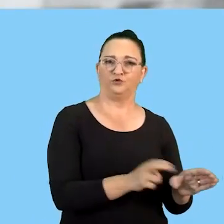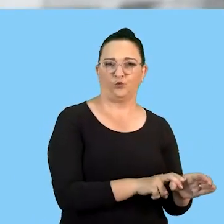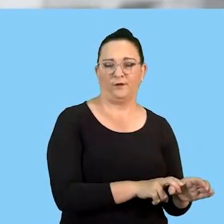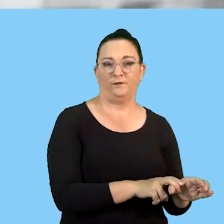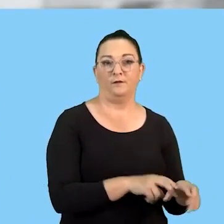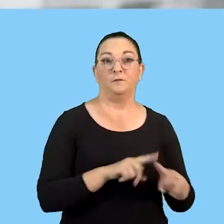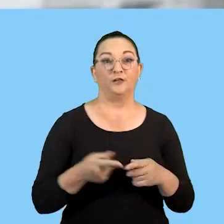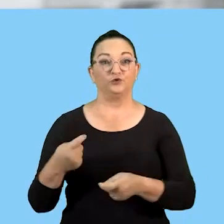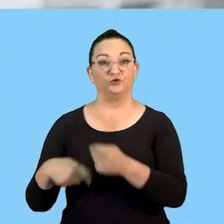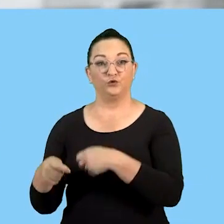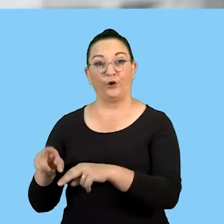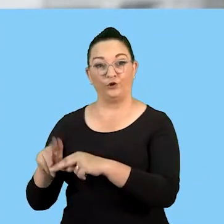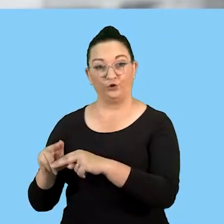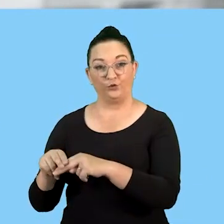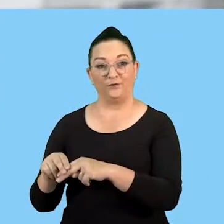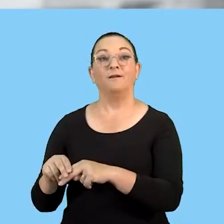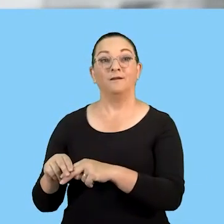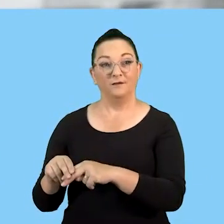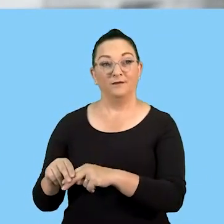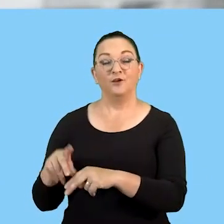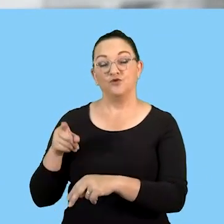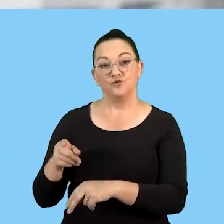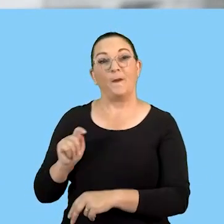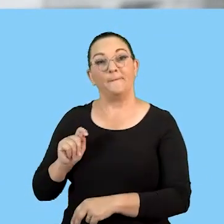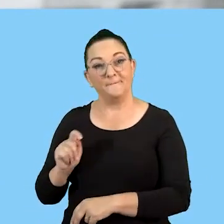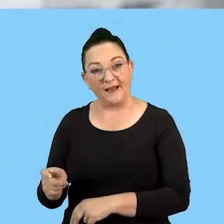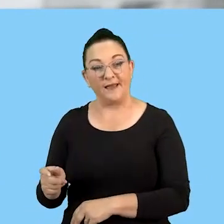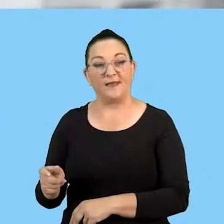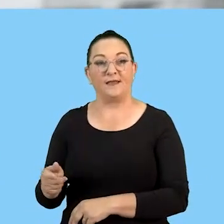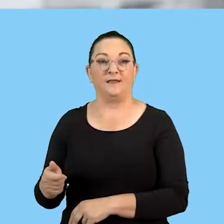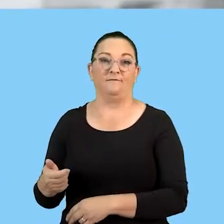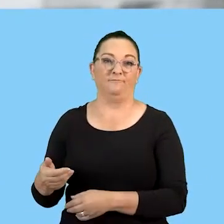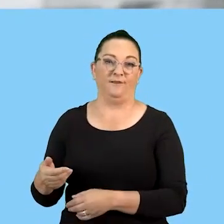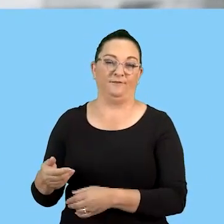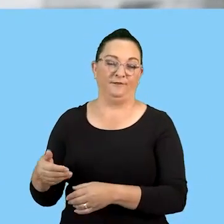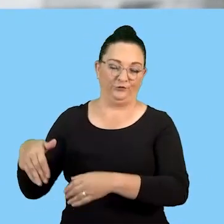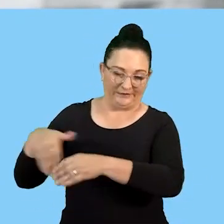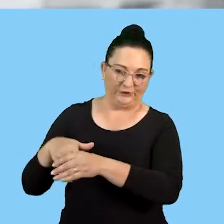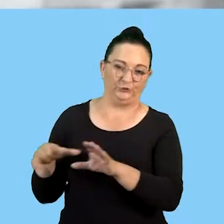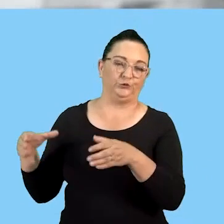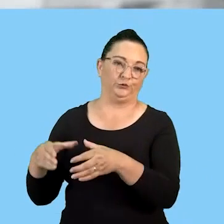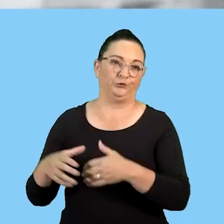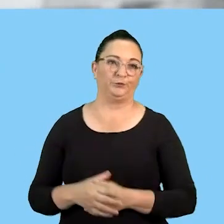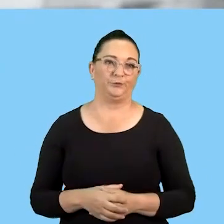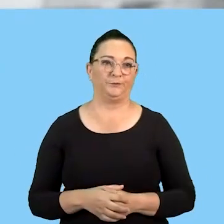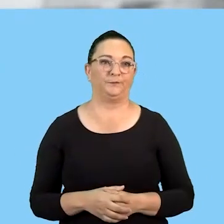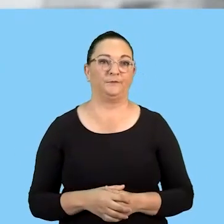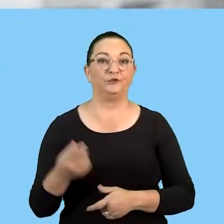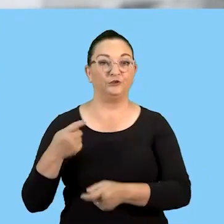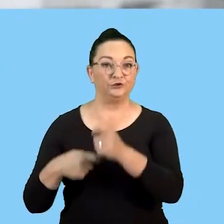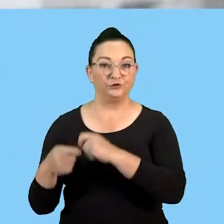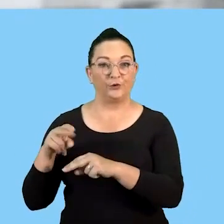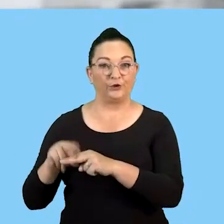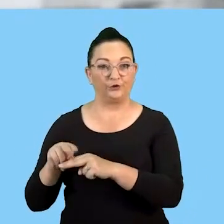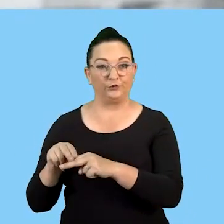it. No. Unlike with a trade union, you are affiliated or you pay some fees to be part of it. So a